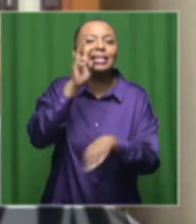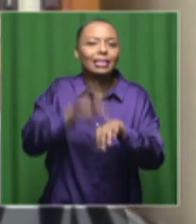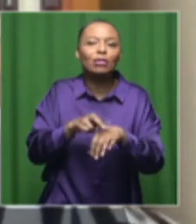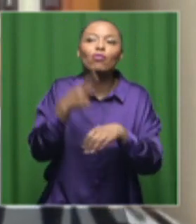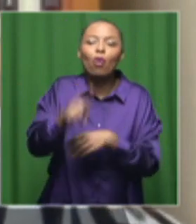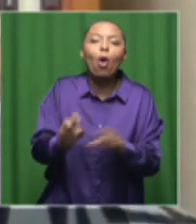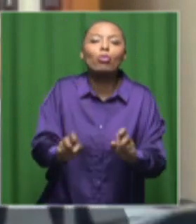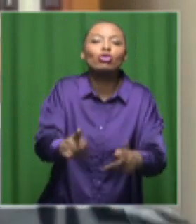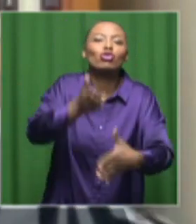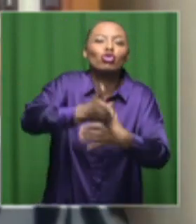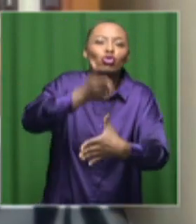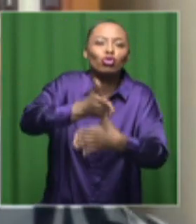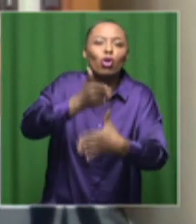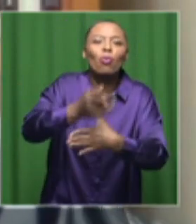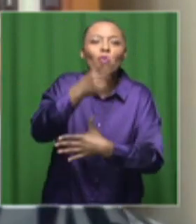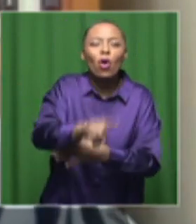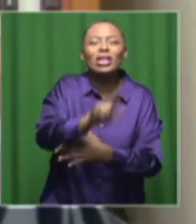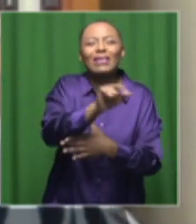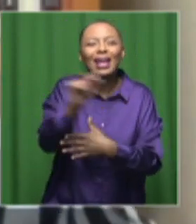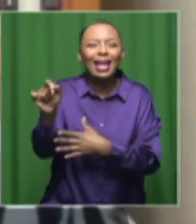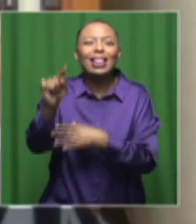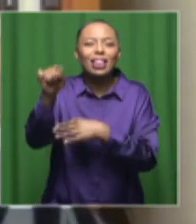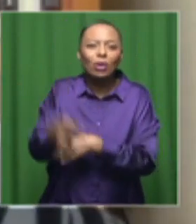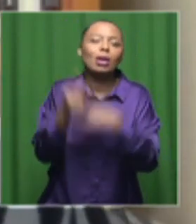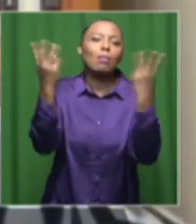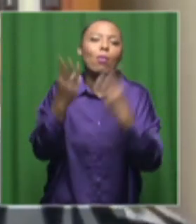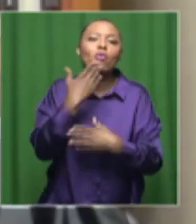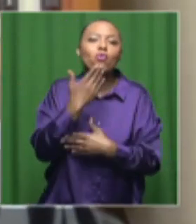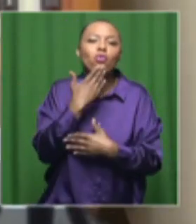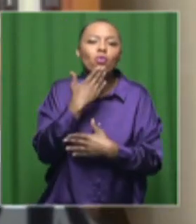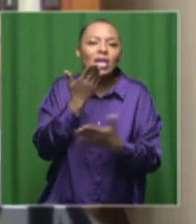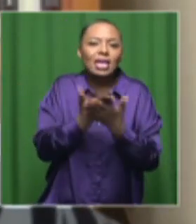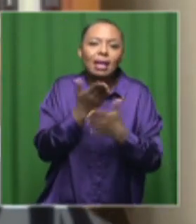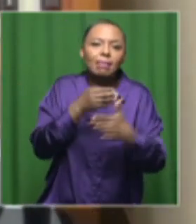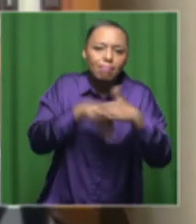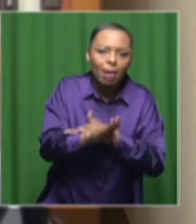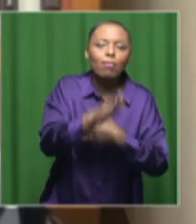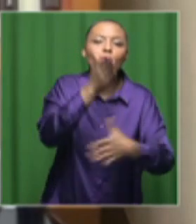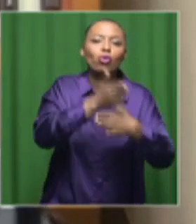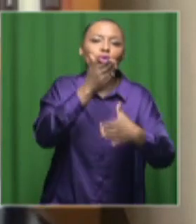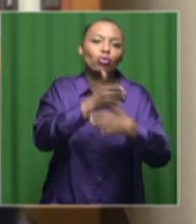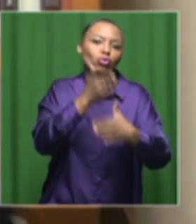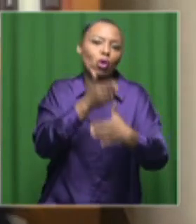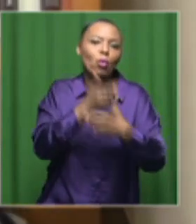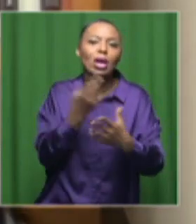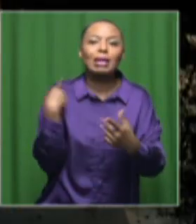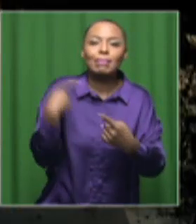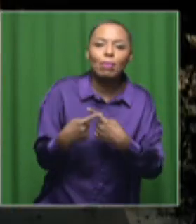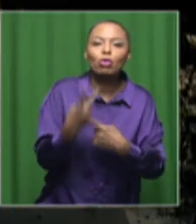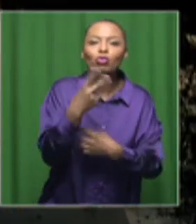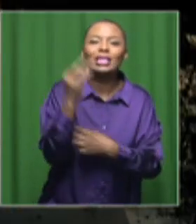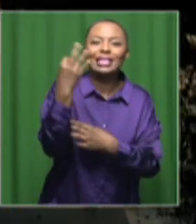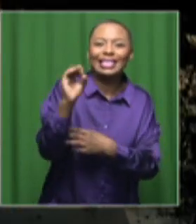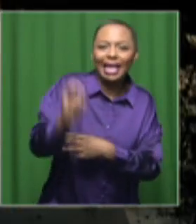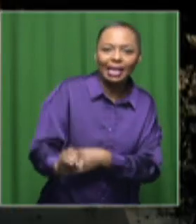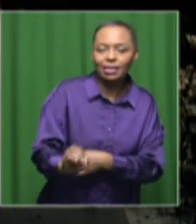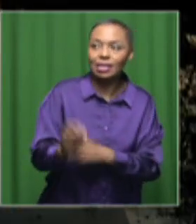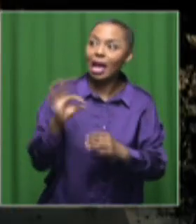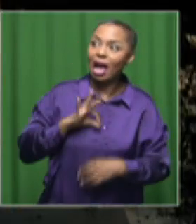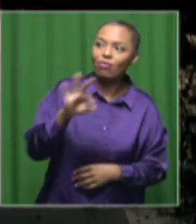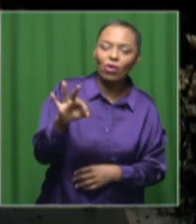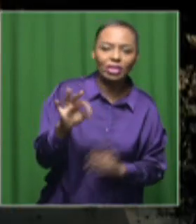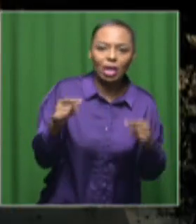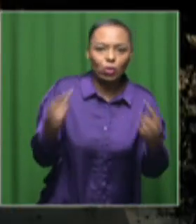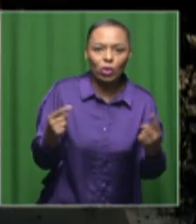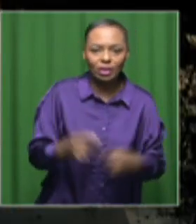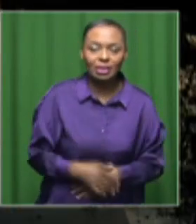jobs for the 700,000 people who are going to be entering the labor force until 2030. So we can't afford to be... Yeah.